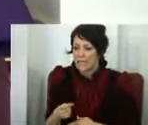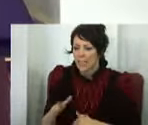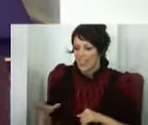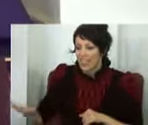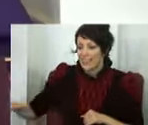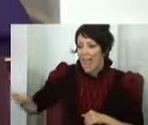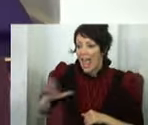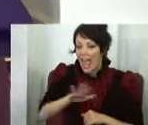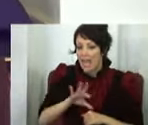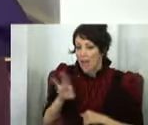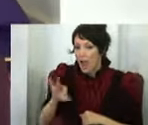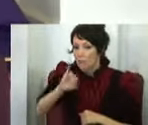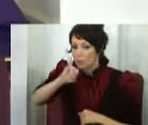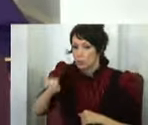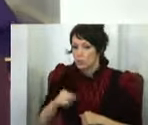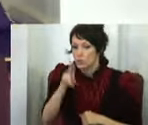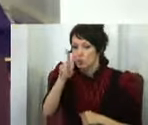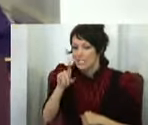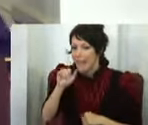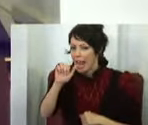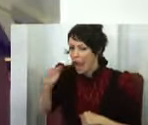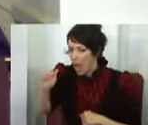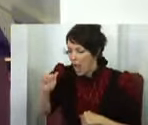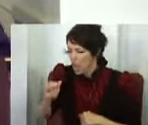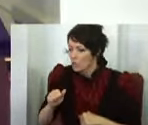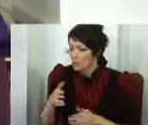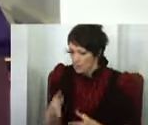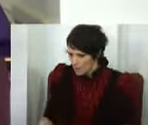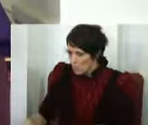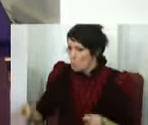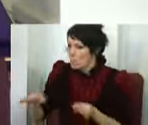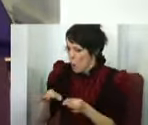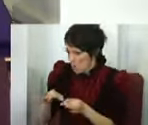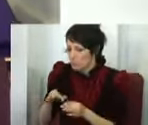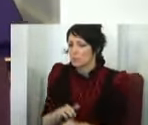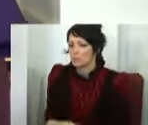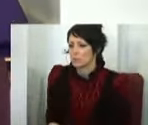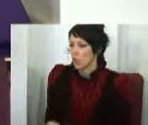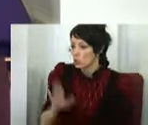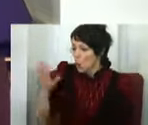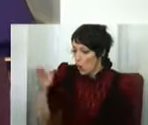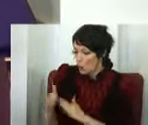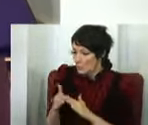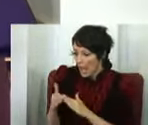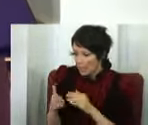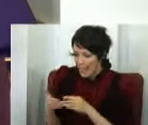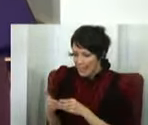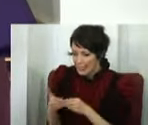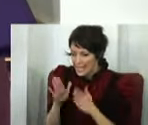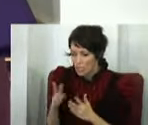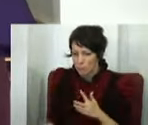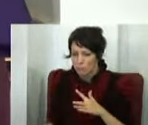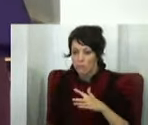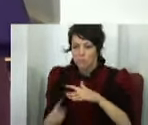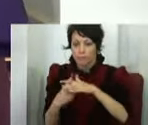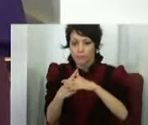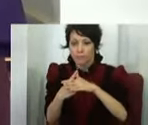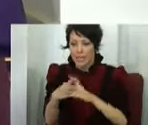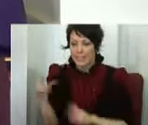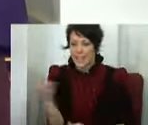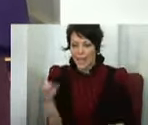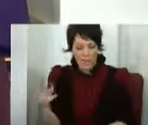Judea. You are very important among the towns of Judea. From your town will come a leader who will be like